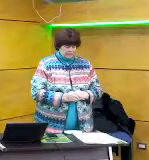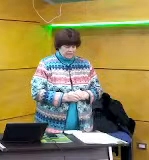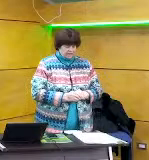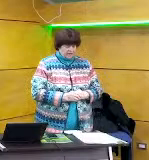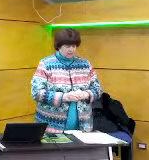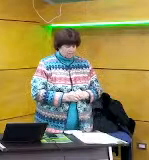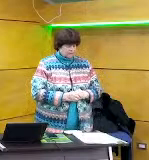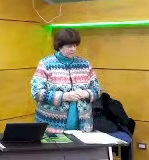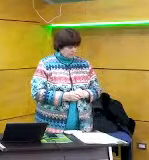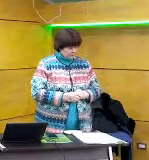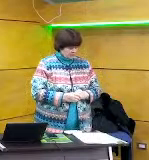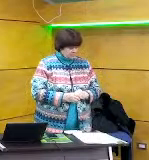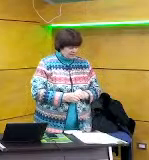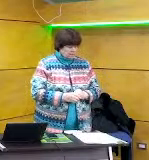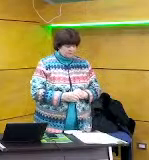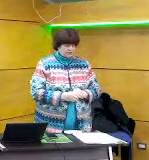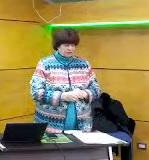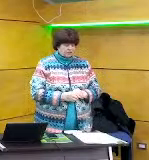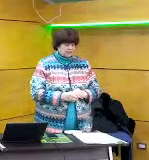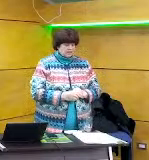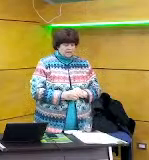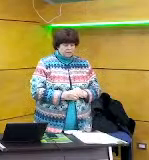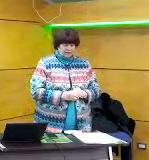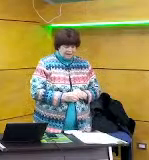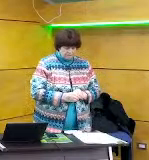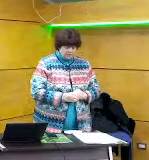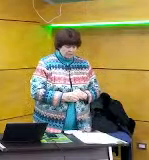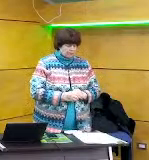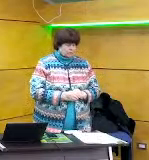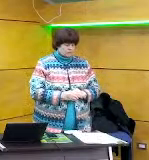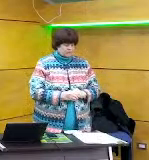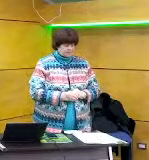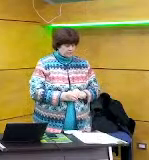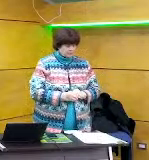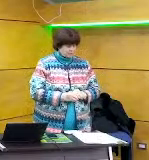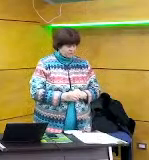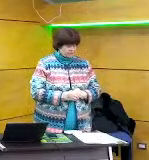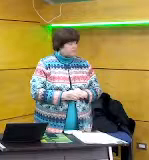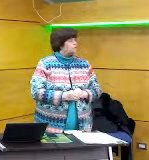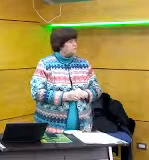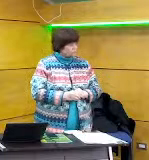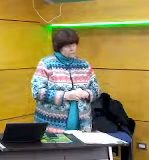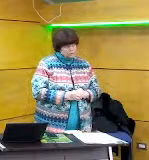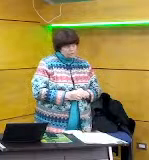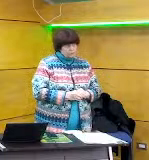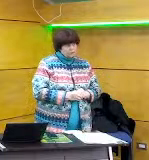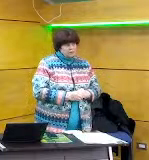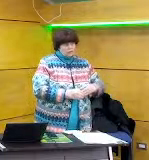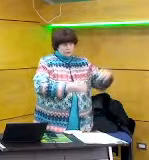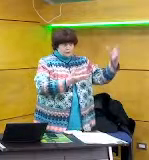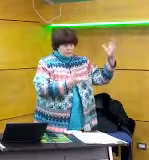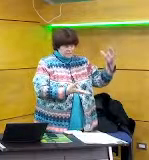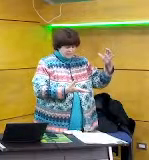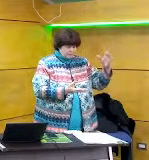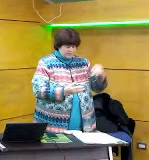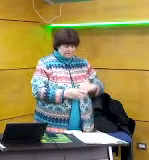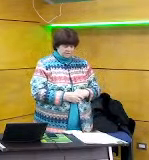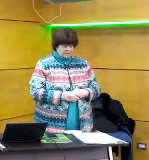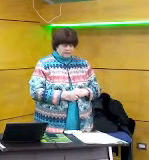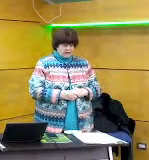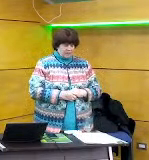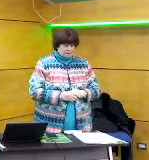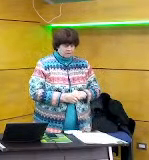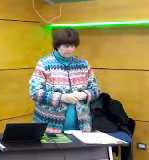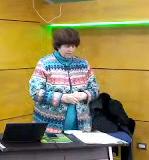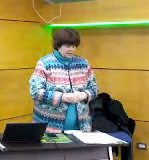stage with our spelling bee competition, the vocabulary words that students are introduced to through your syllabus